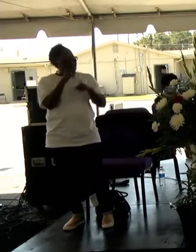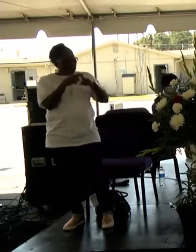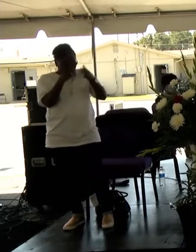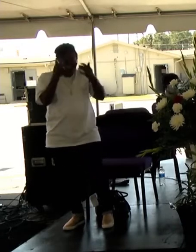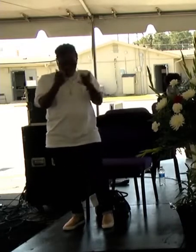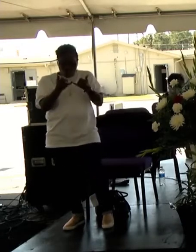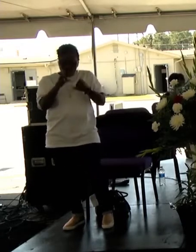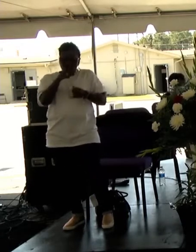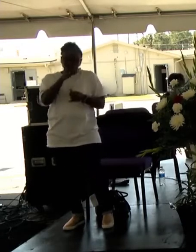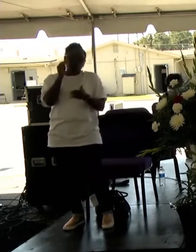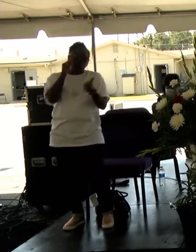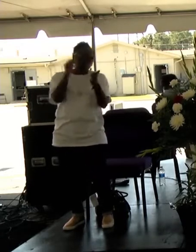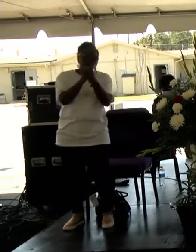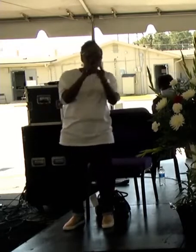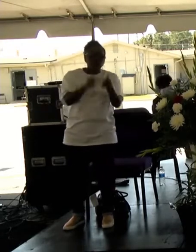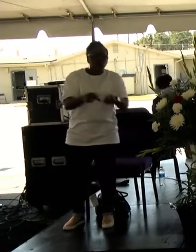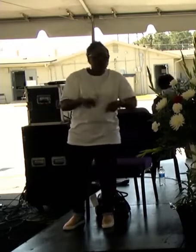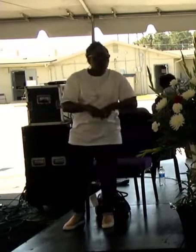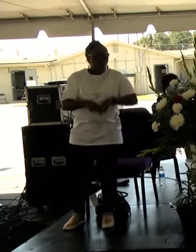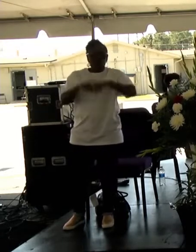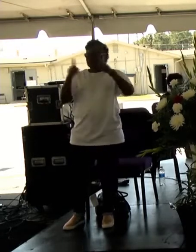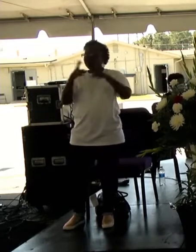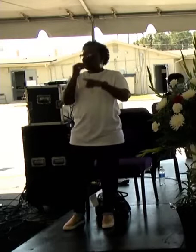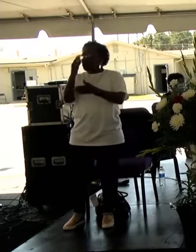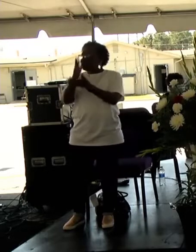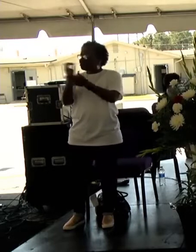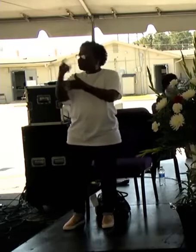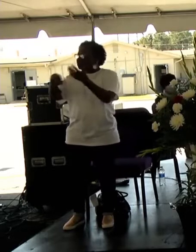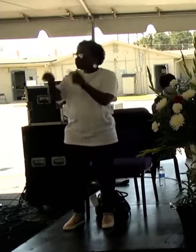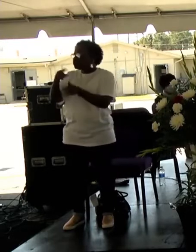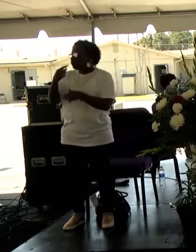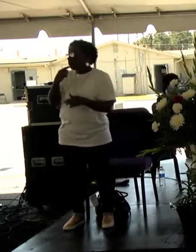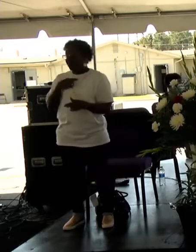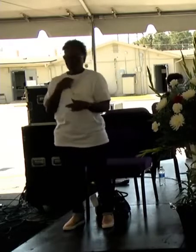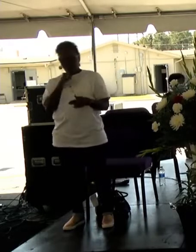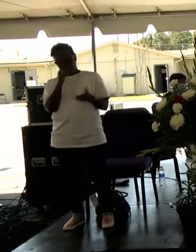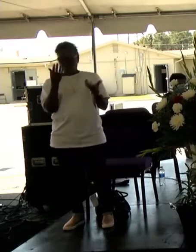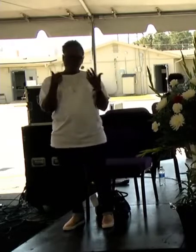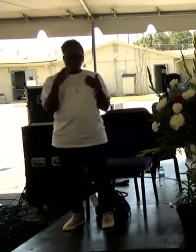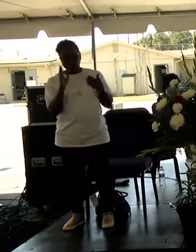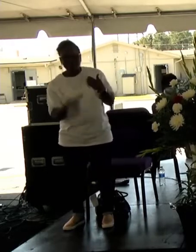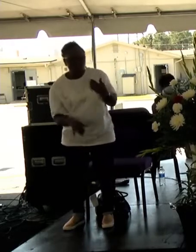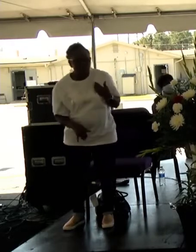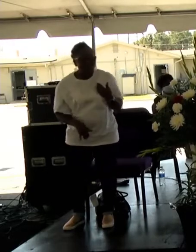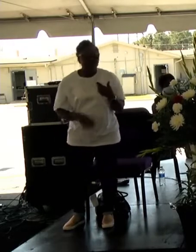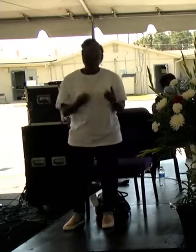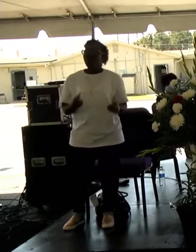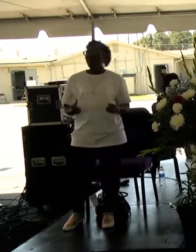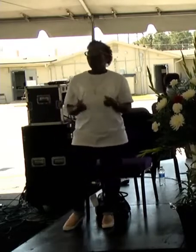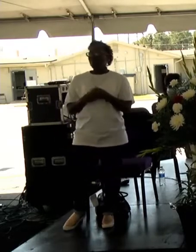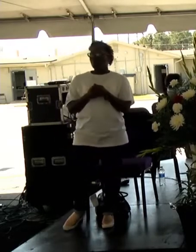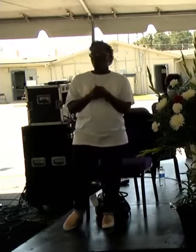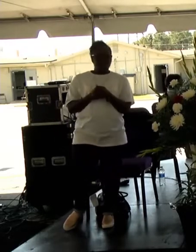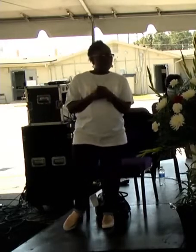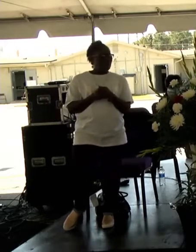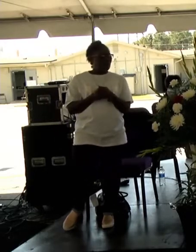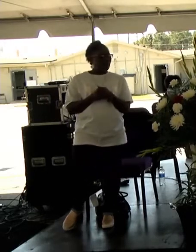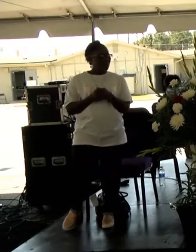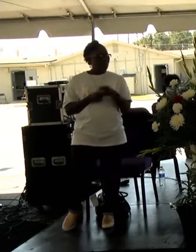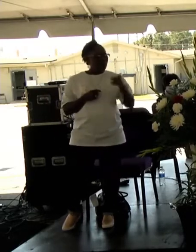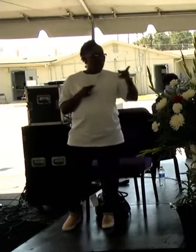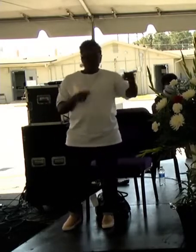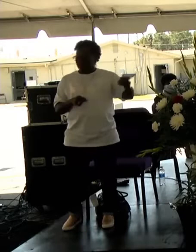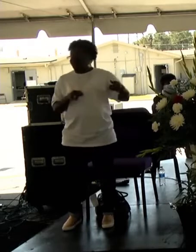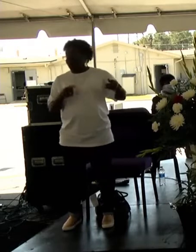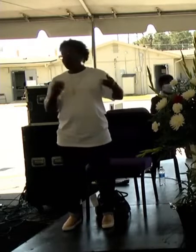is different now. Her testimony is different. And some of y'all are able to say, I ain't had no aneurysm. Let me tell you something. How about the aneurysm that should have